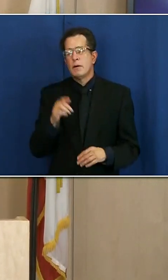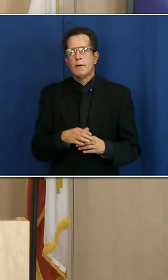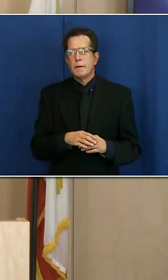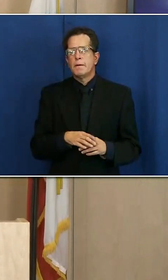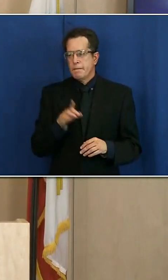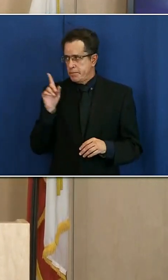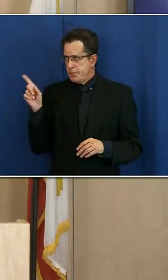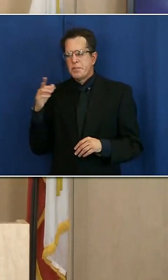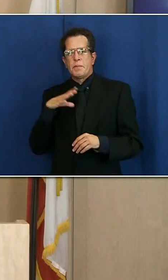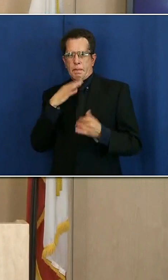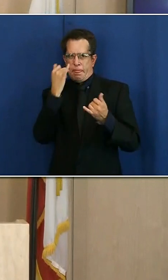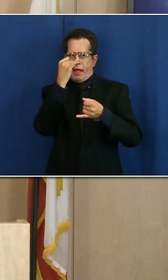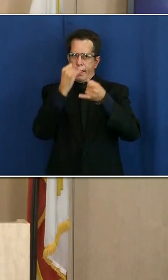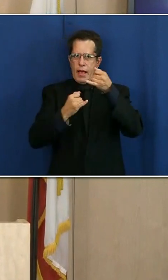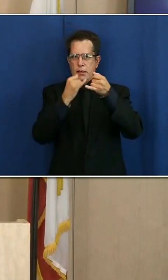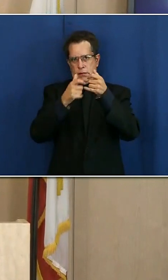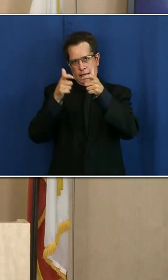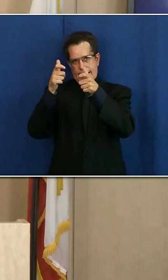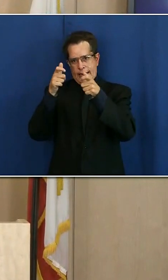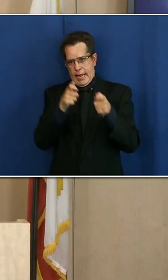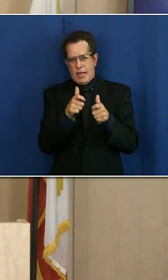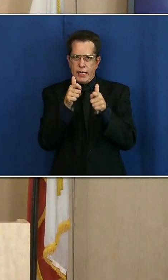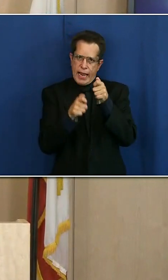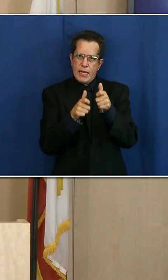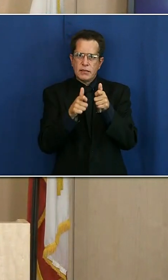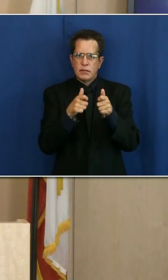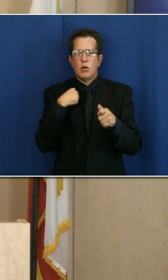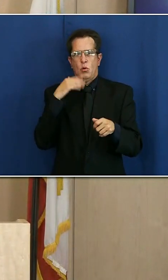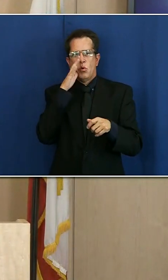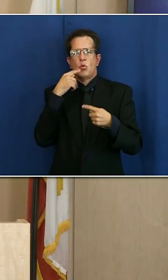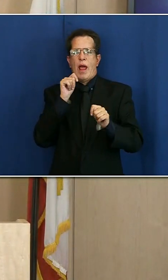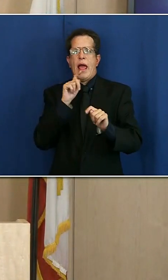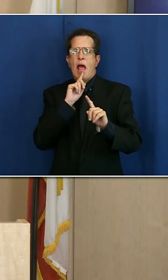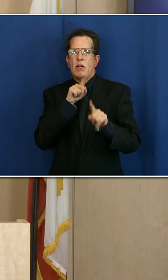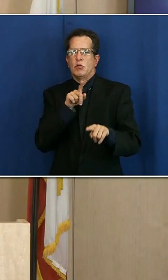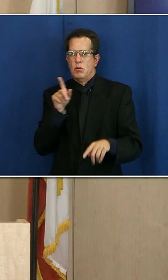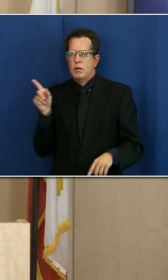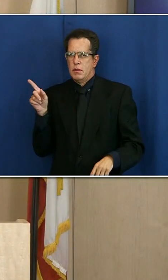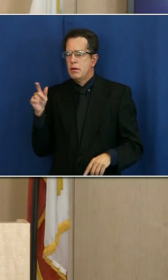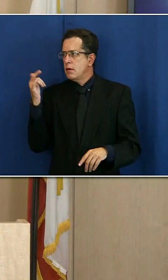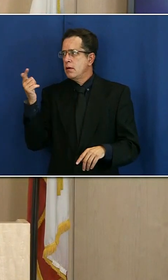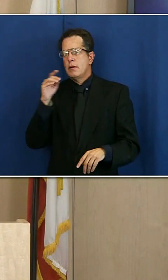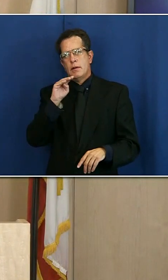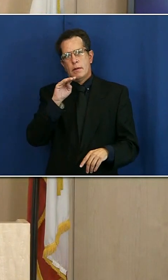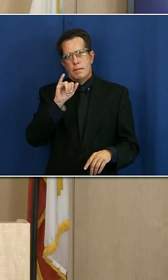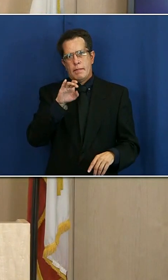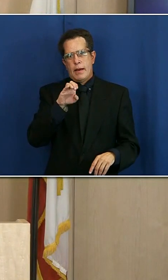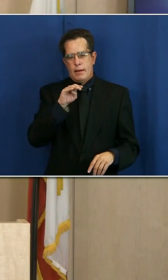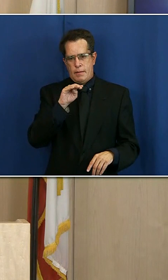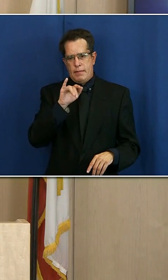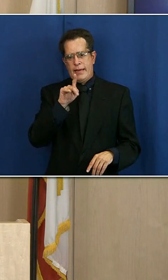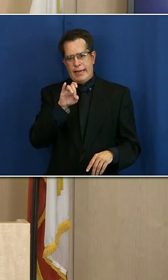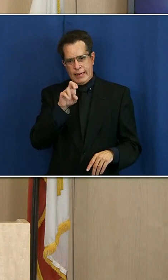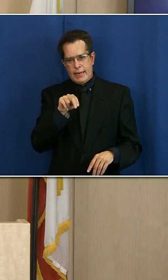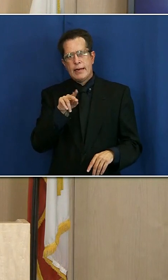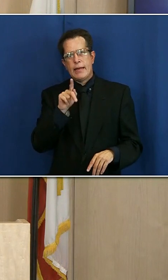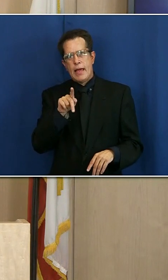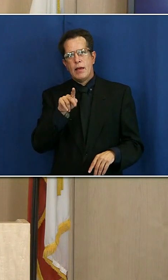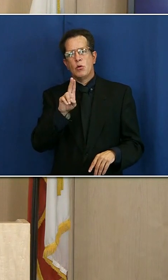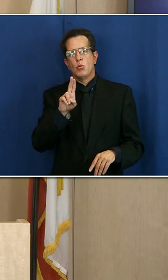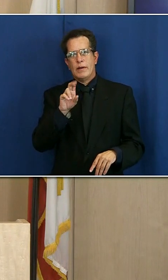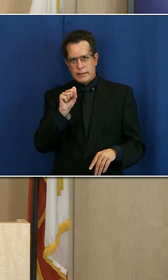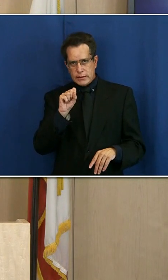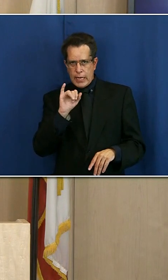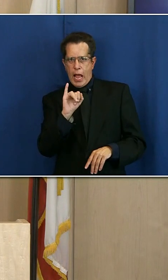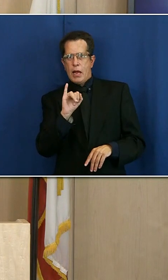We have one final texted question, and I think I'll try to respond to that question. This one is from Mike McKinnon with KOSI. Businesses that haven't